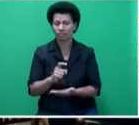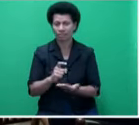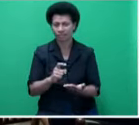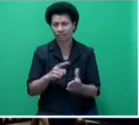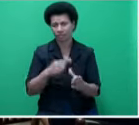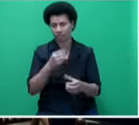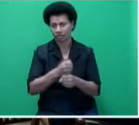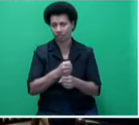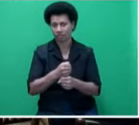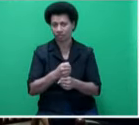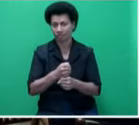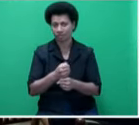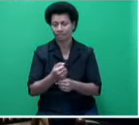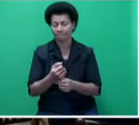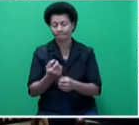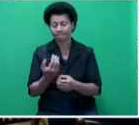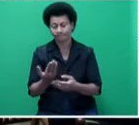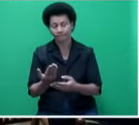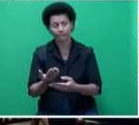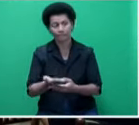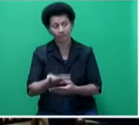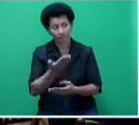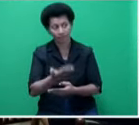speak on his motion. You have the floor,